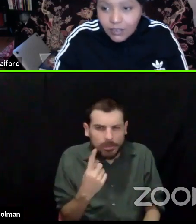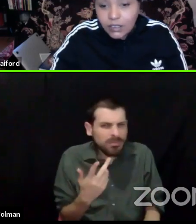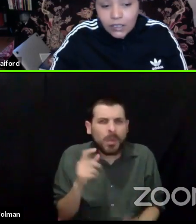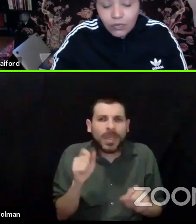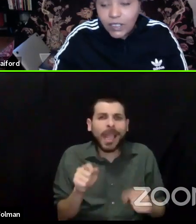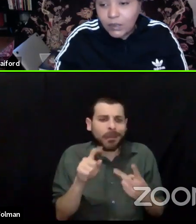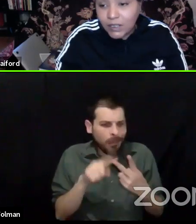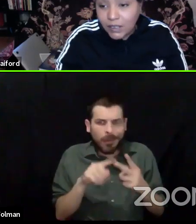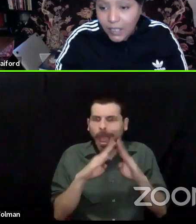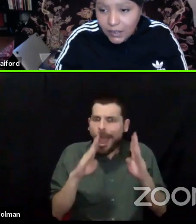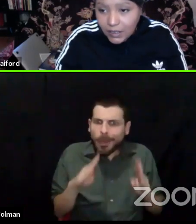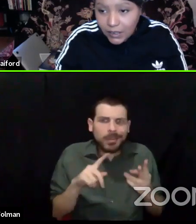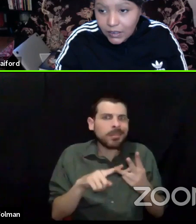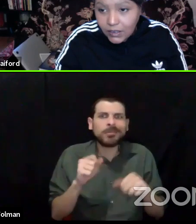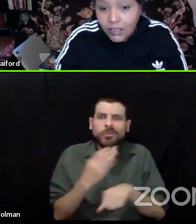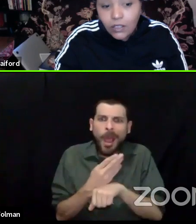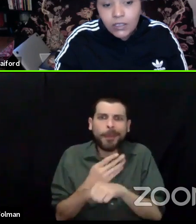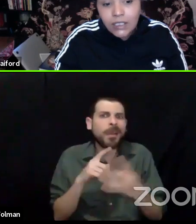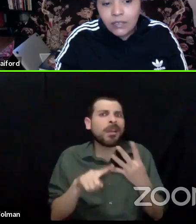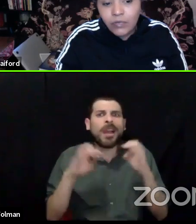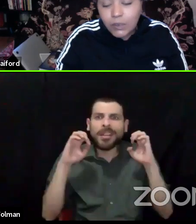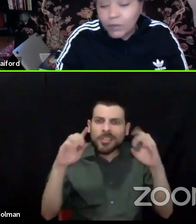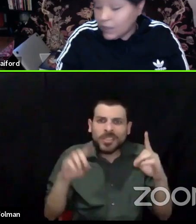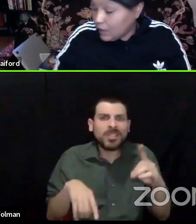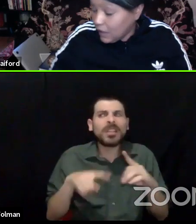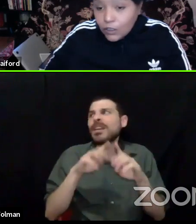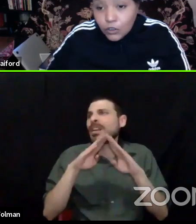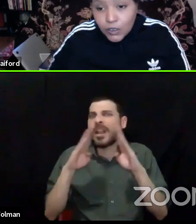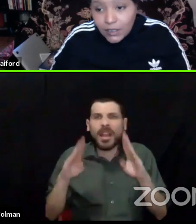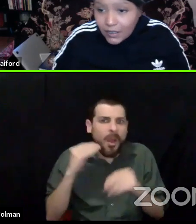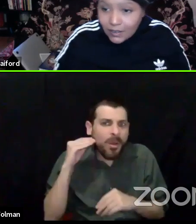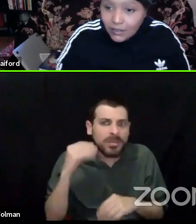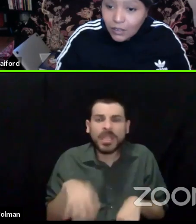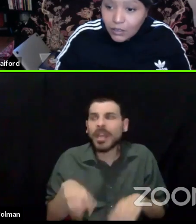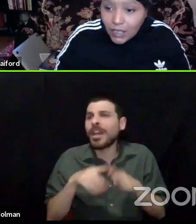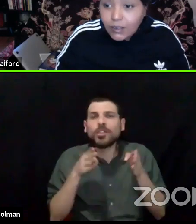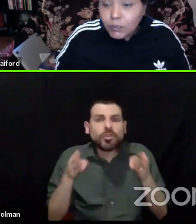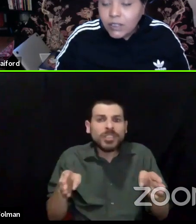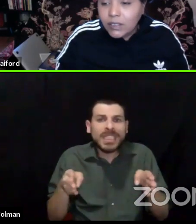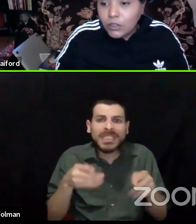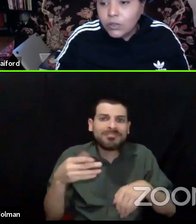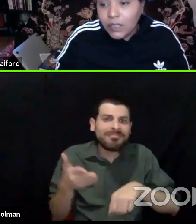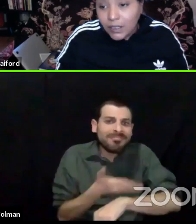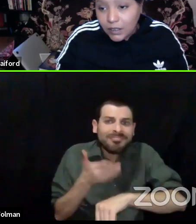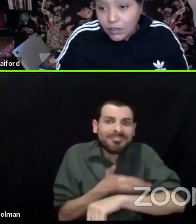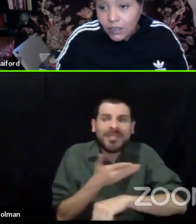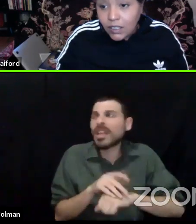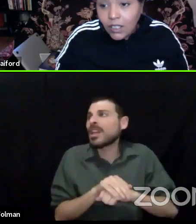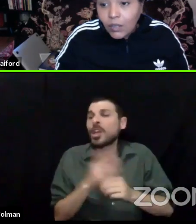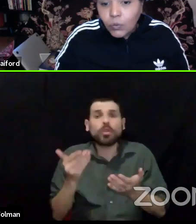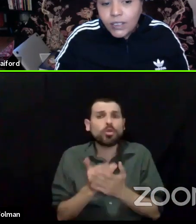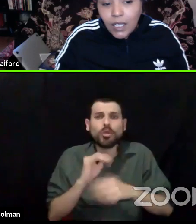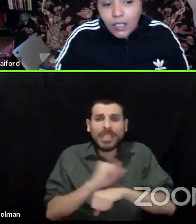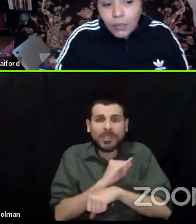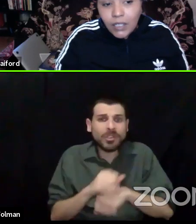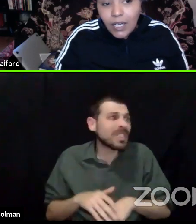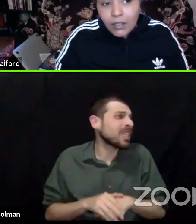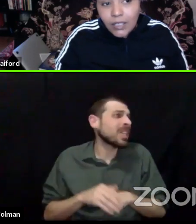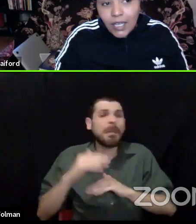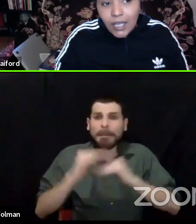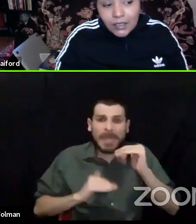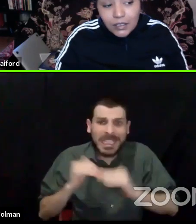it can go to investments in education, it can go to investments in streets and, you know, jobs, building new industry. When we talk